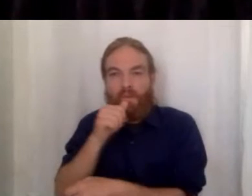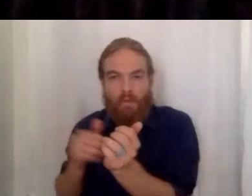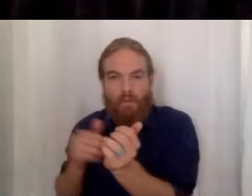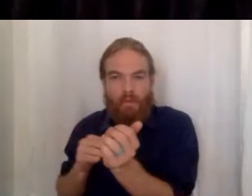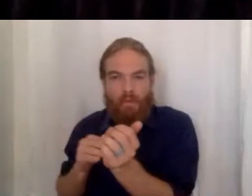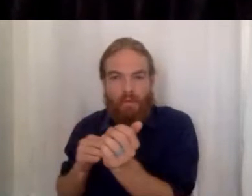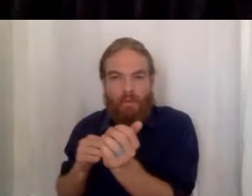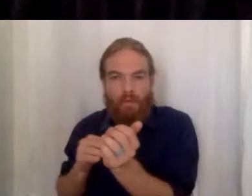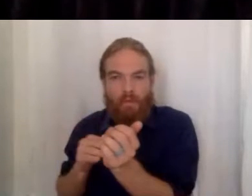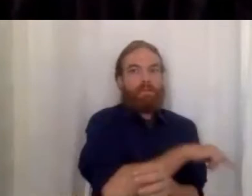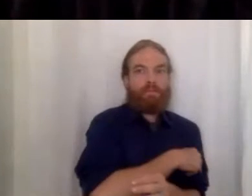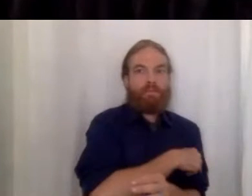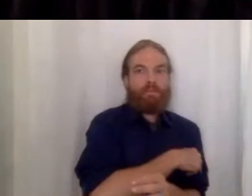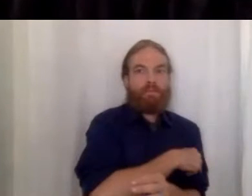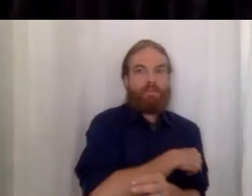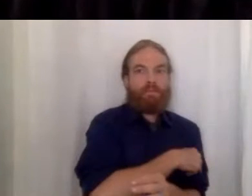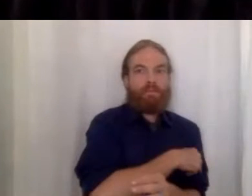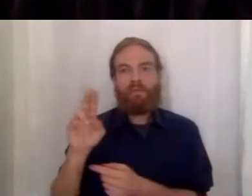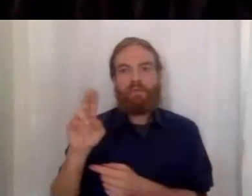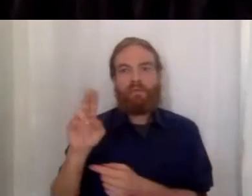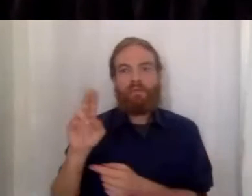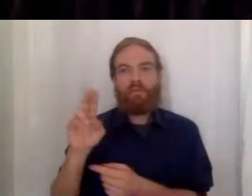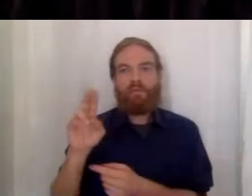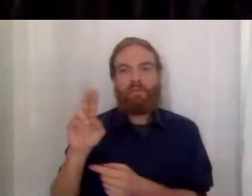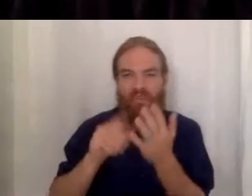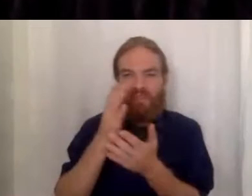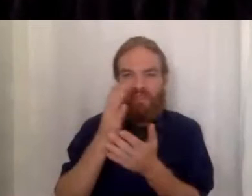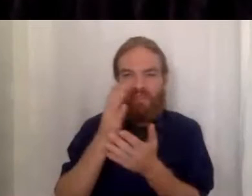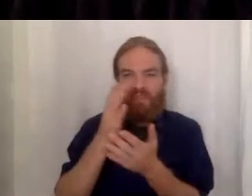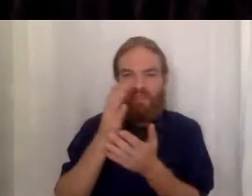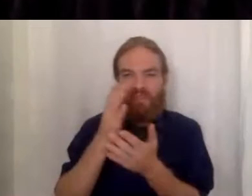we'll see what the rule